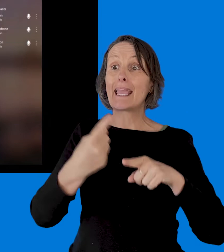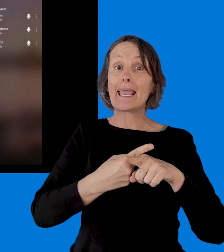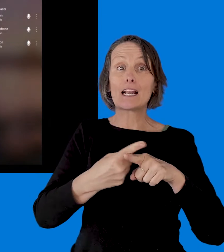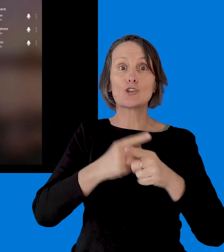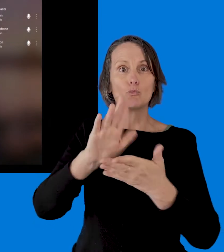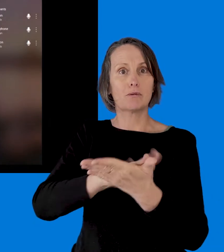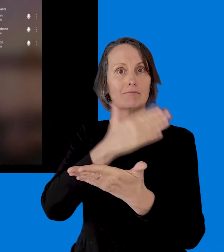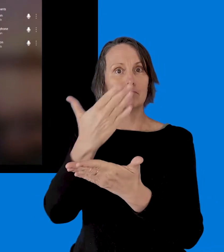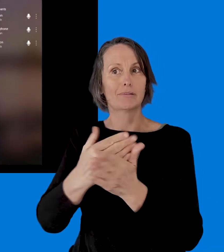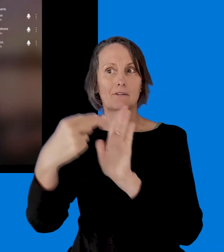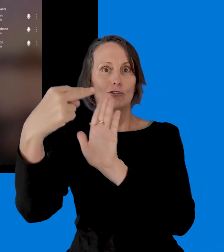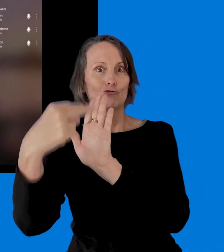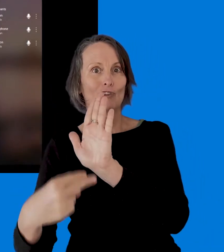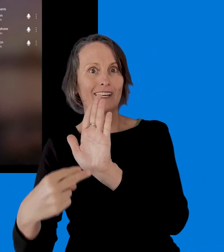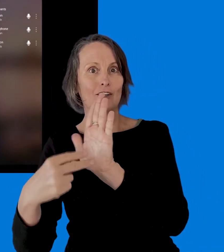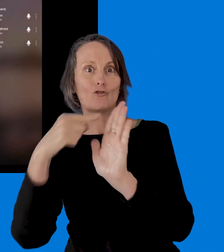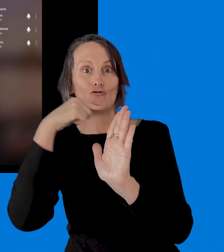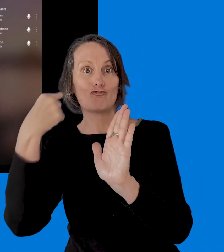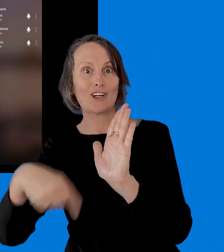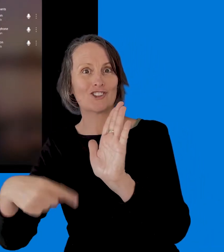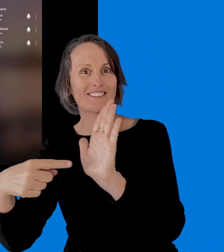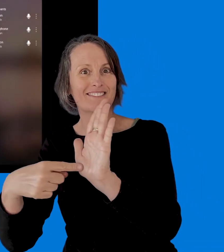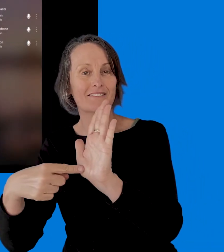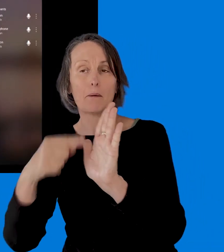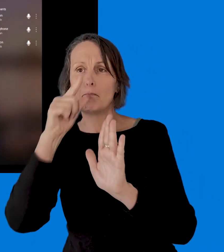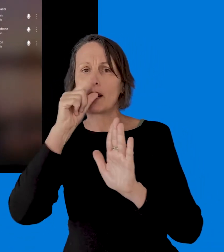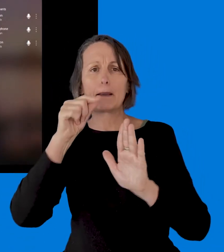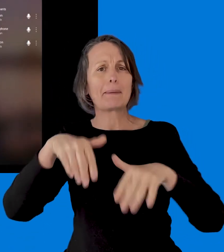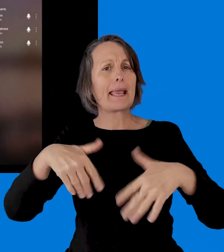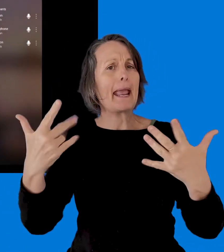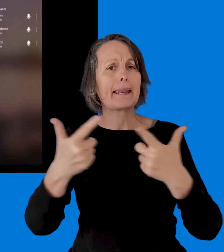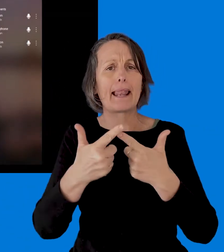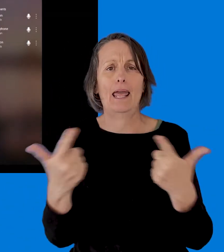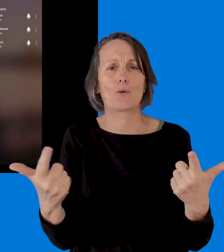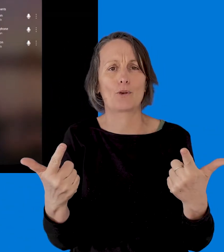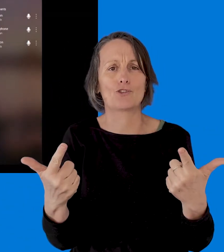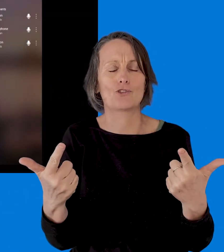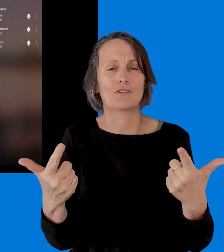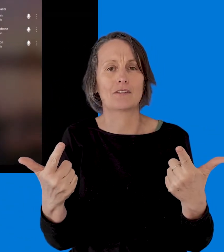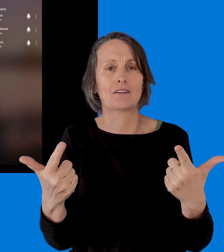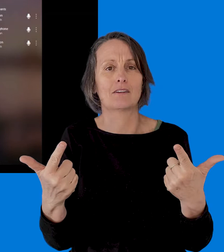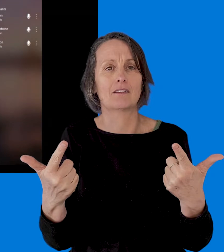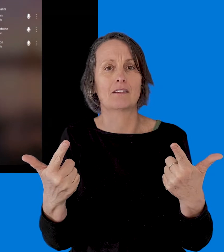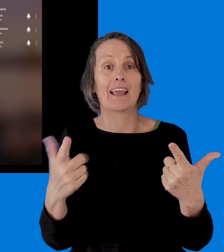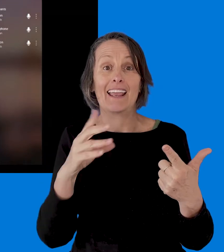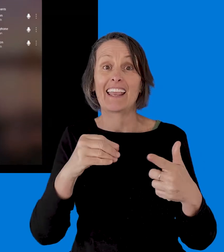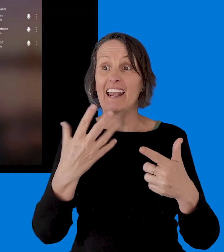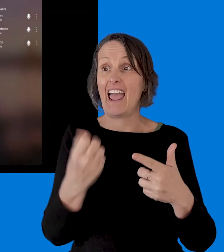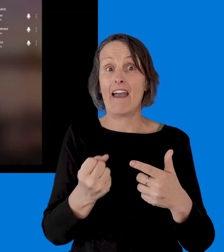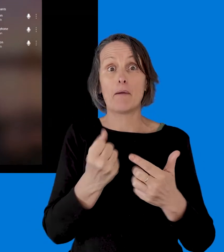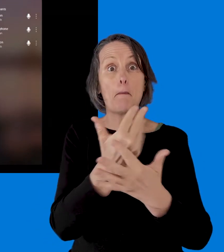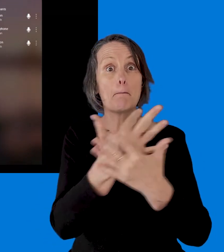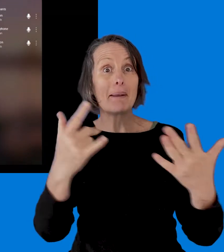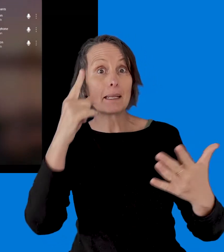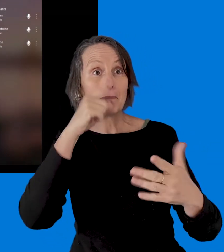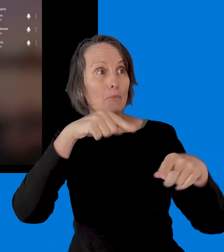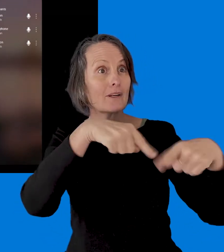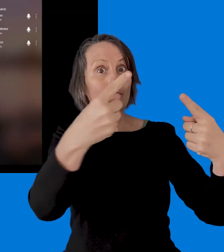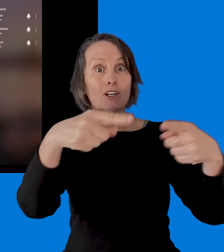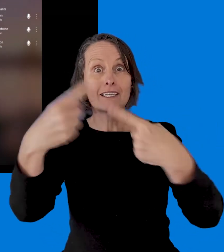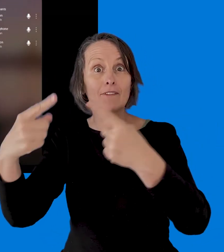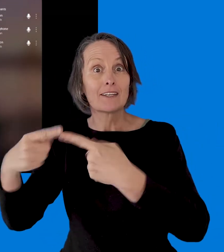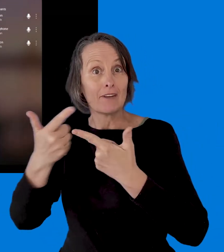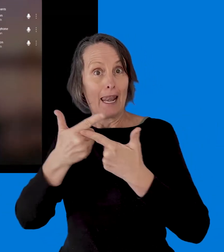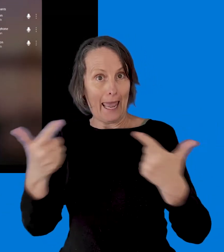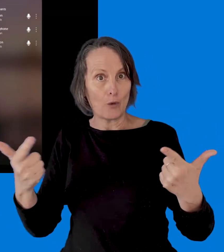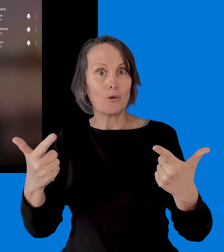course, is getting them in Russian. If someone else joins in another language, they'll get it in their respective language. So you can have these kind of multilingual